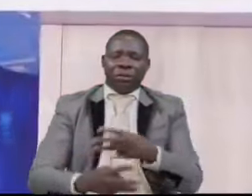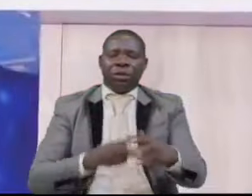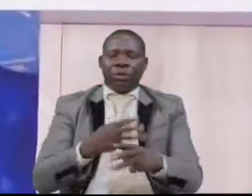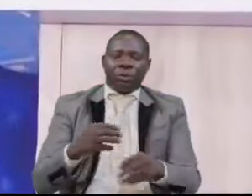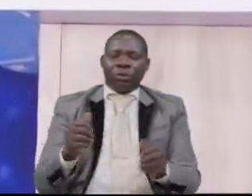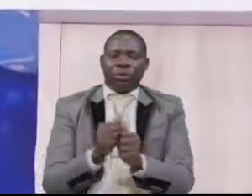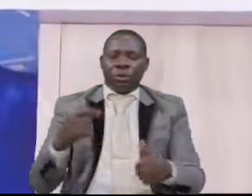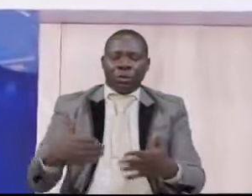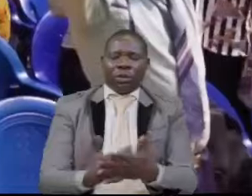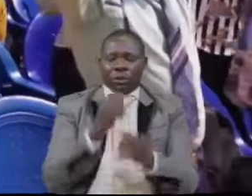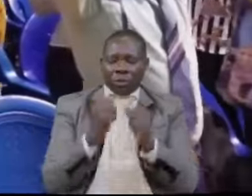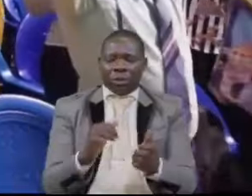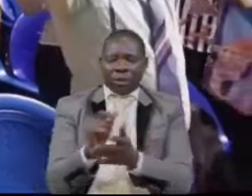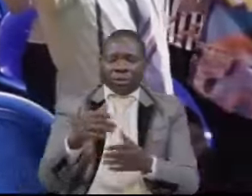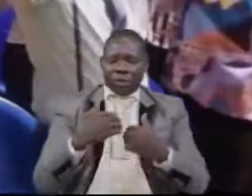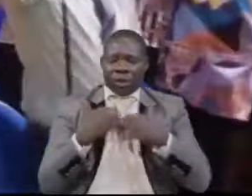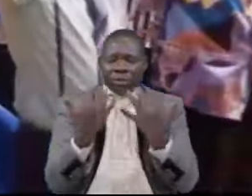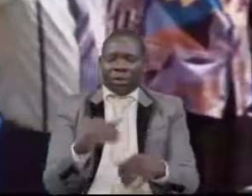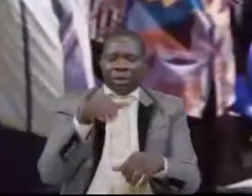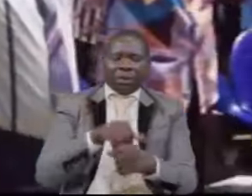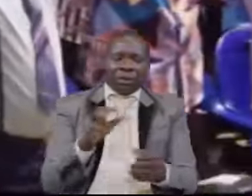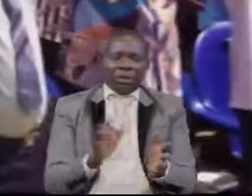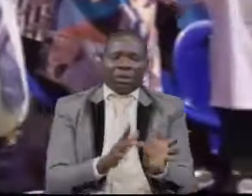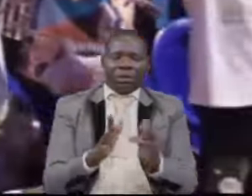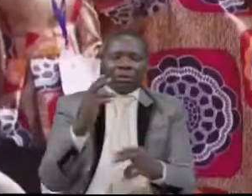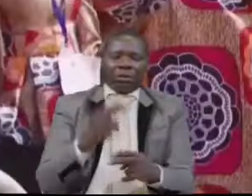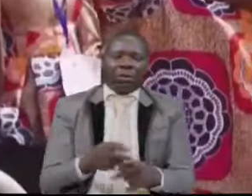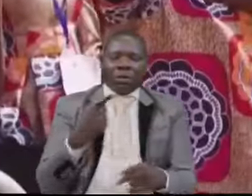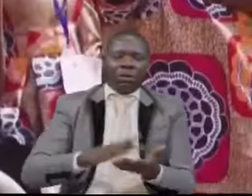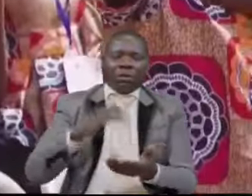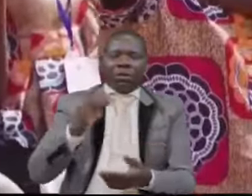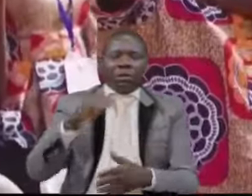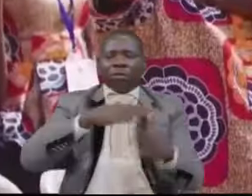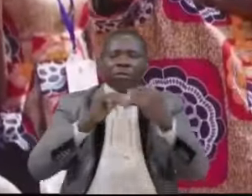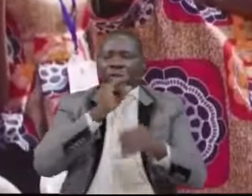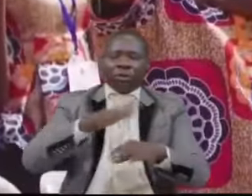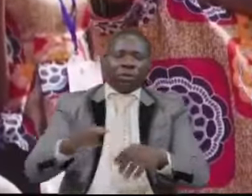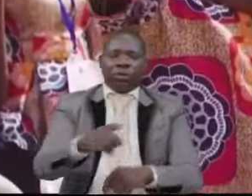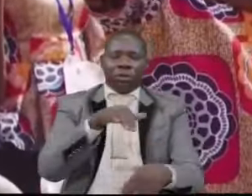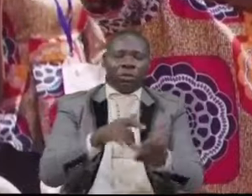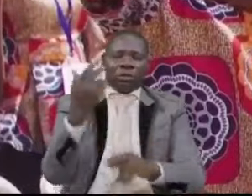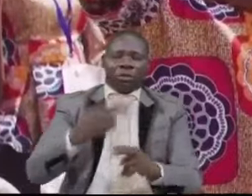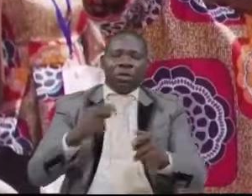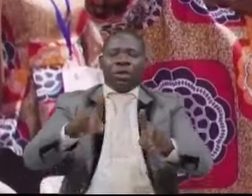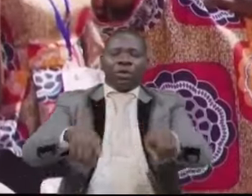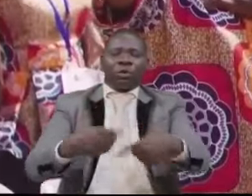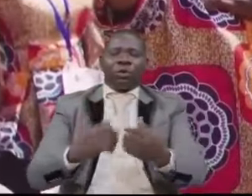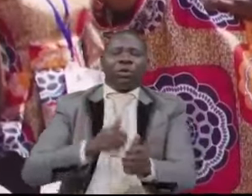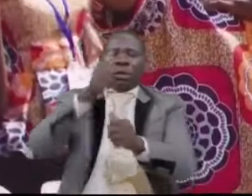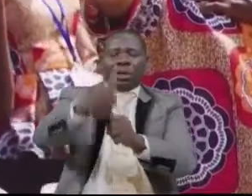now. The glory of heaven is upon you. Go ahead now with that confidence and